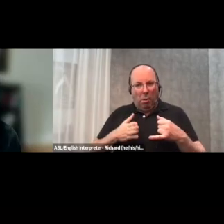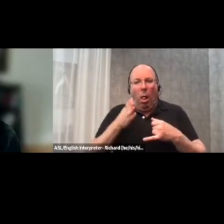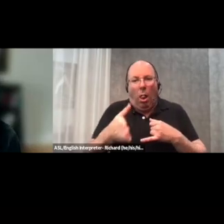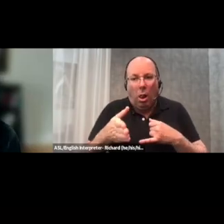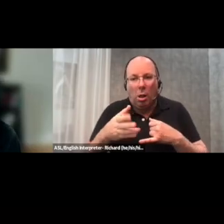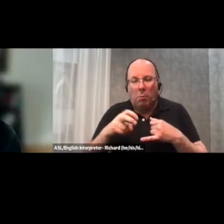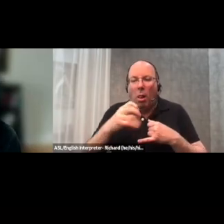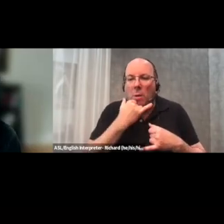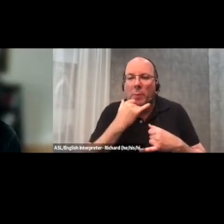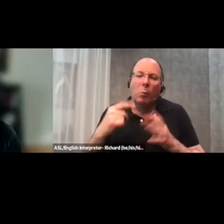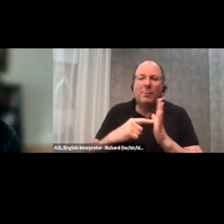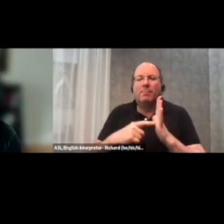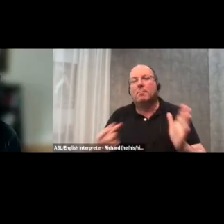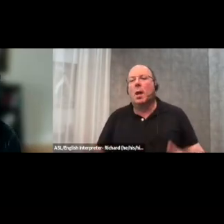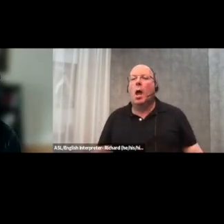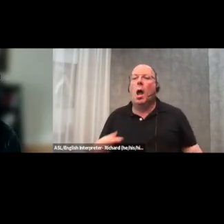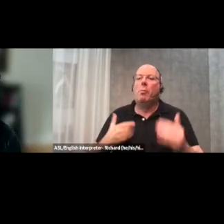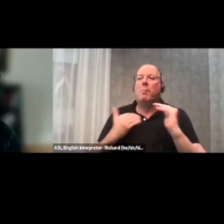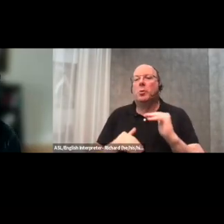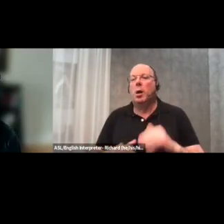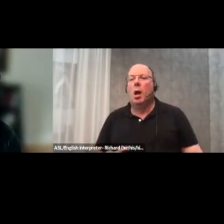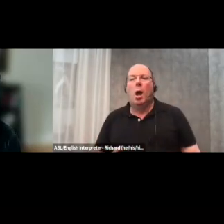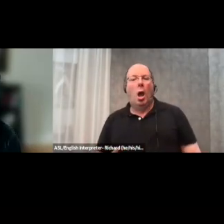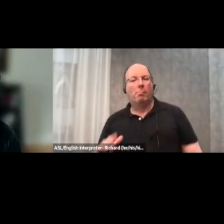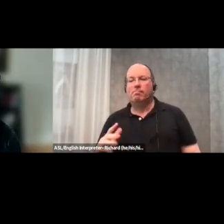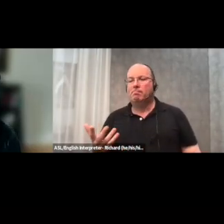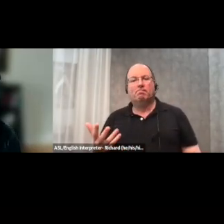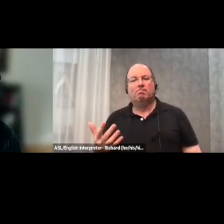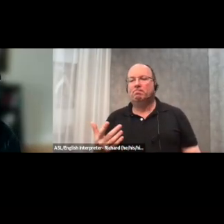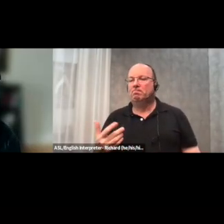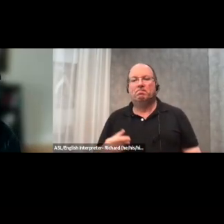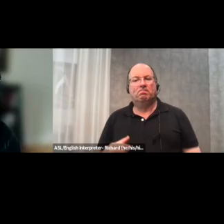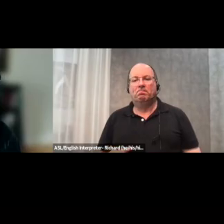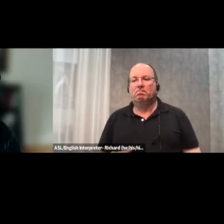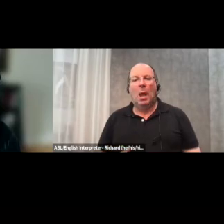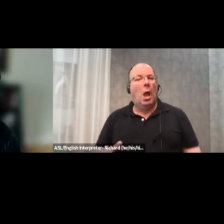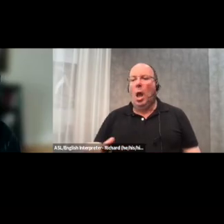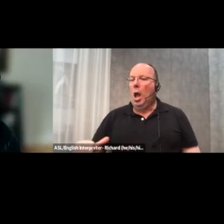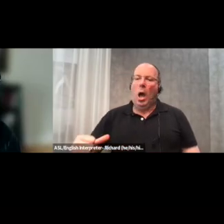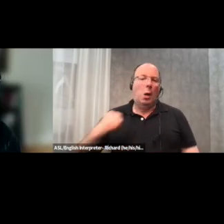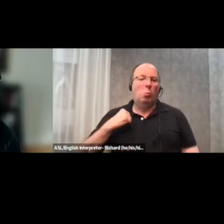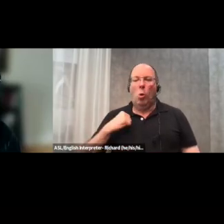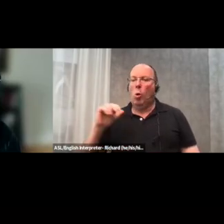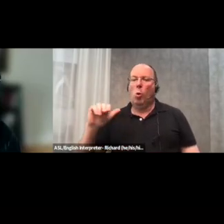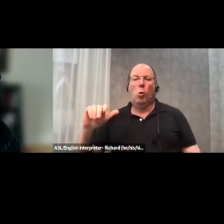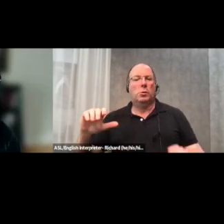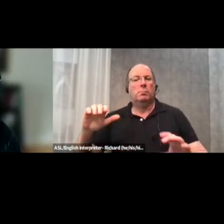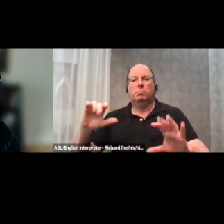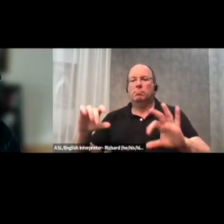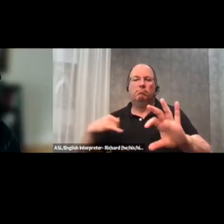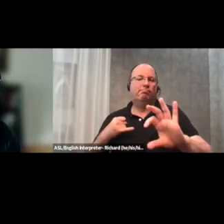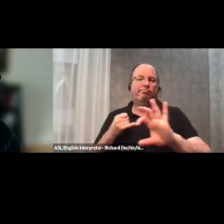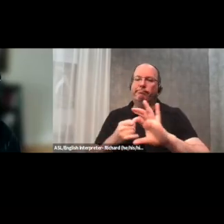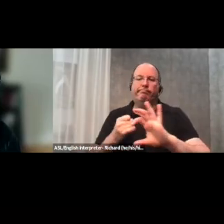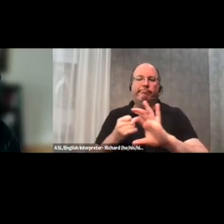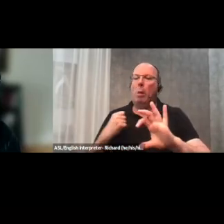if I, for example, have a boundary, like I do not have anal sex, say that's one of my boundaries. And I